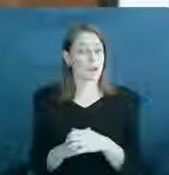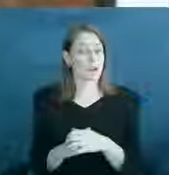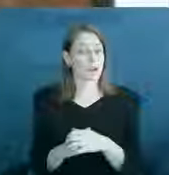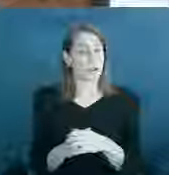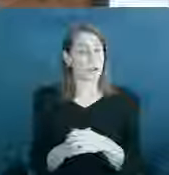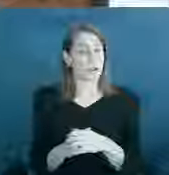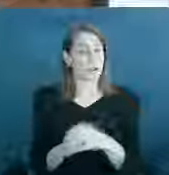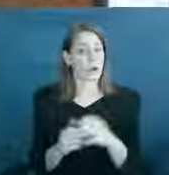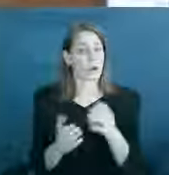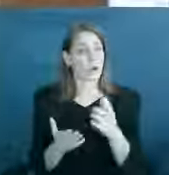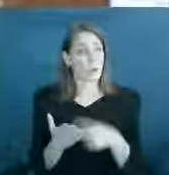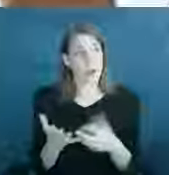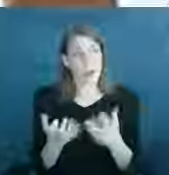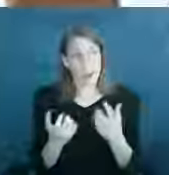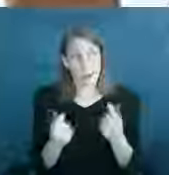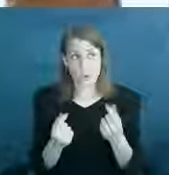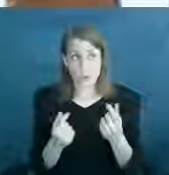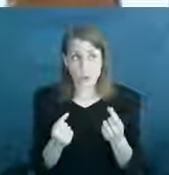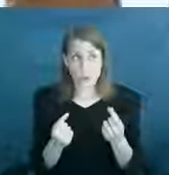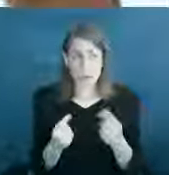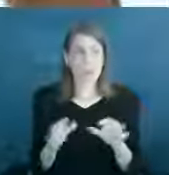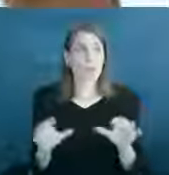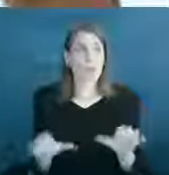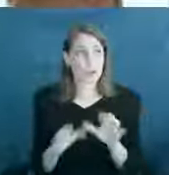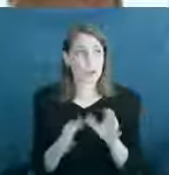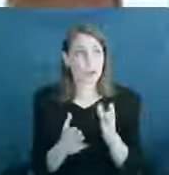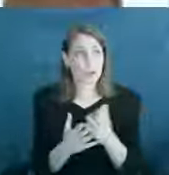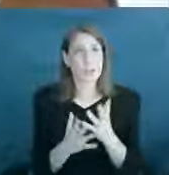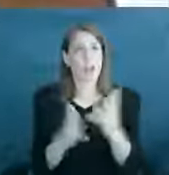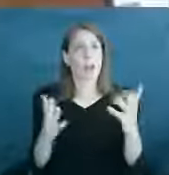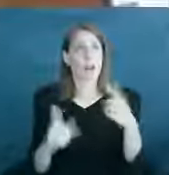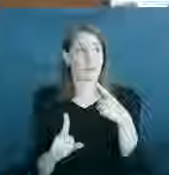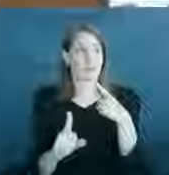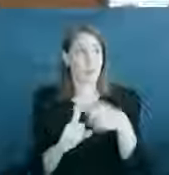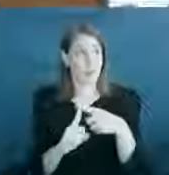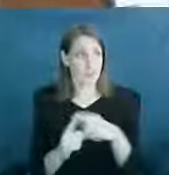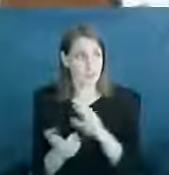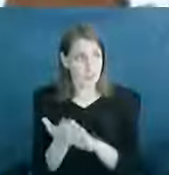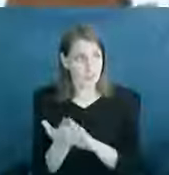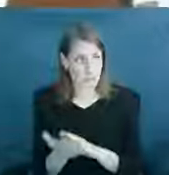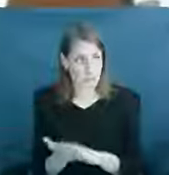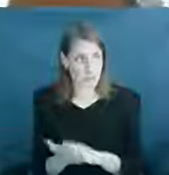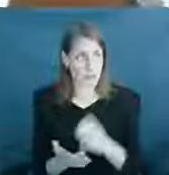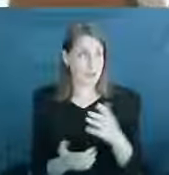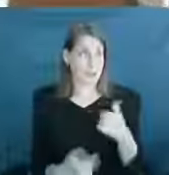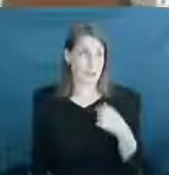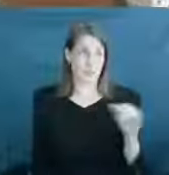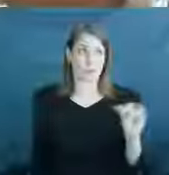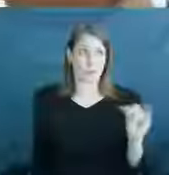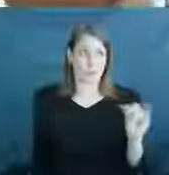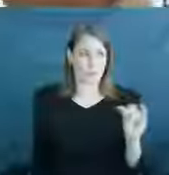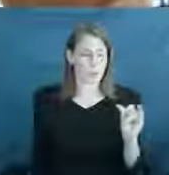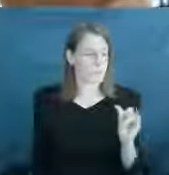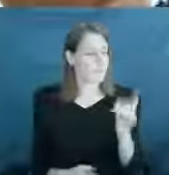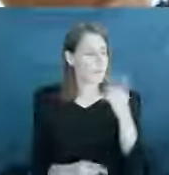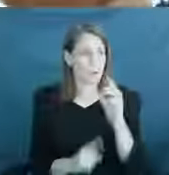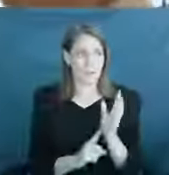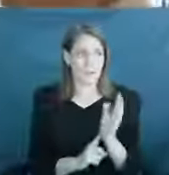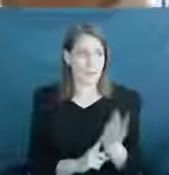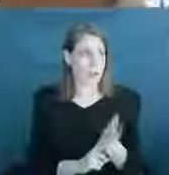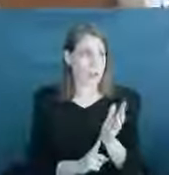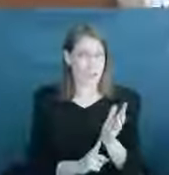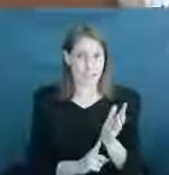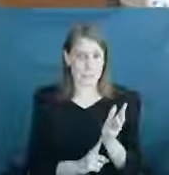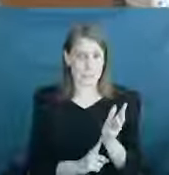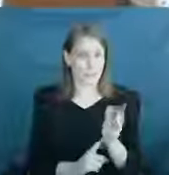them to. And what's happening is they've goaded you into a bit of a war. What I want you to do is go around doing